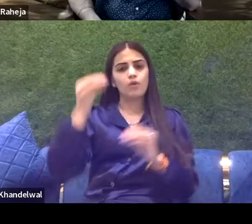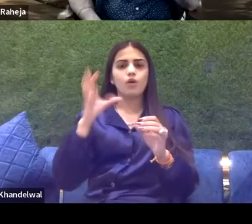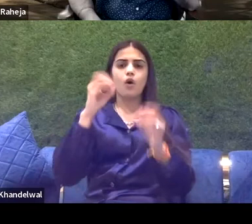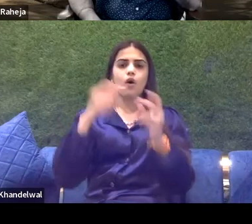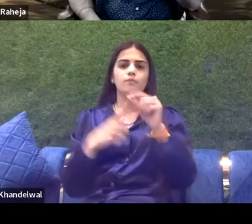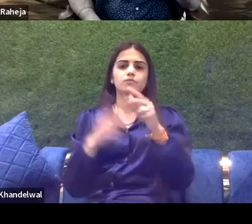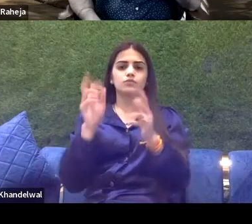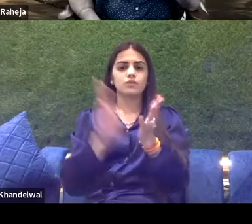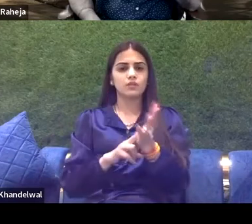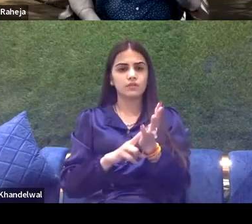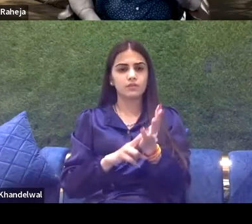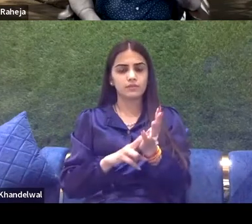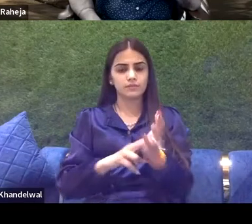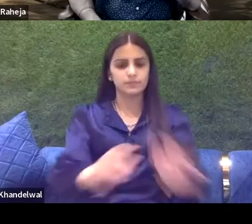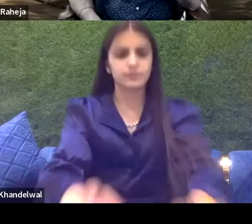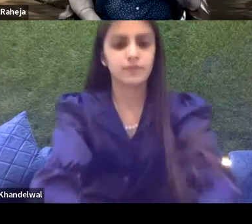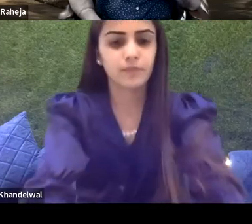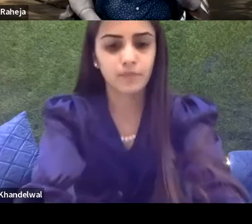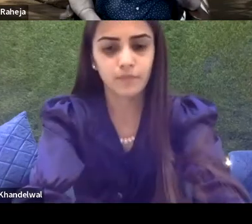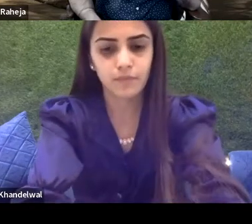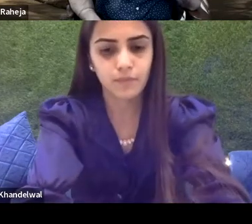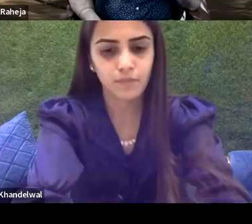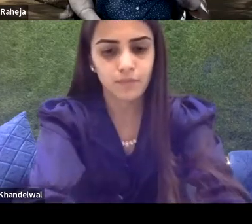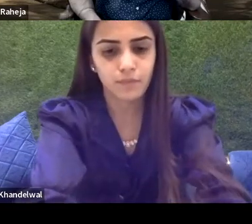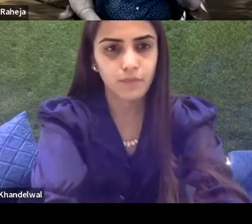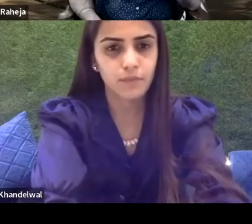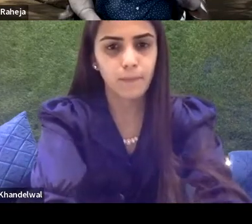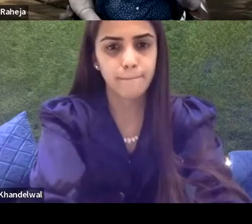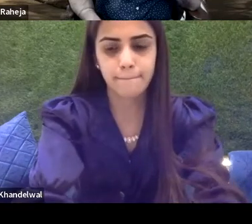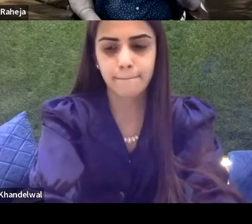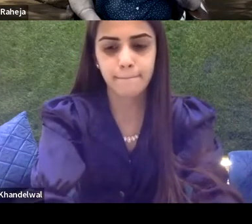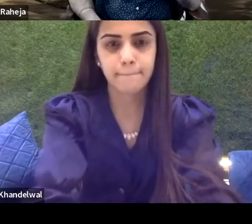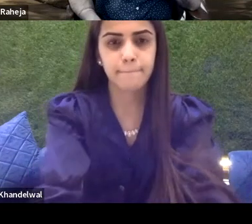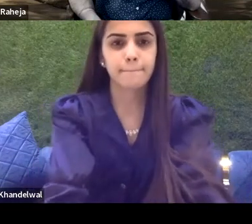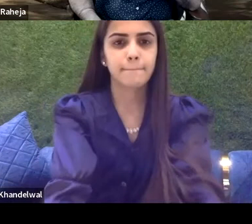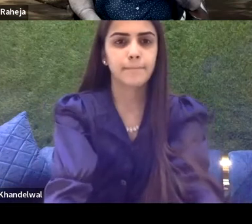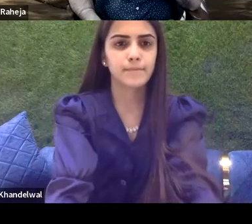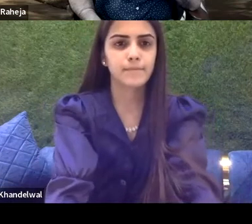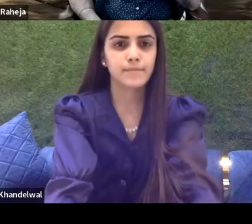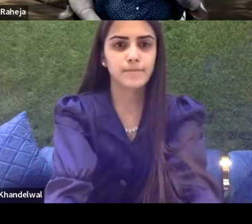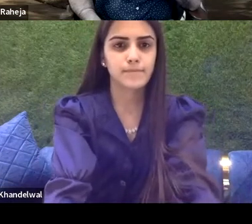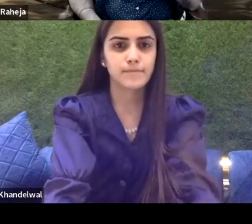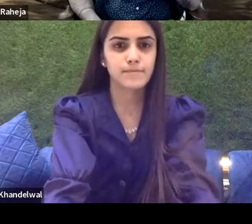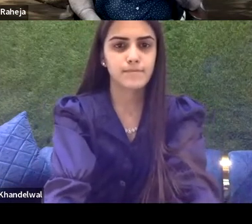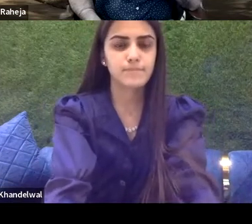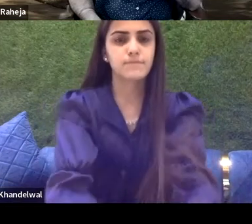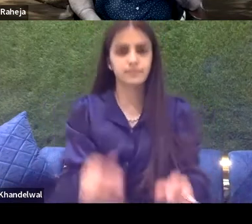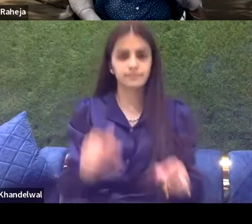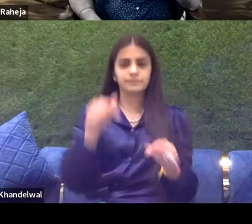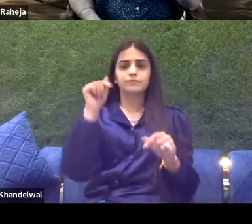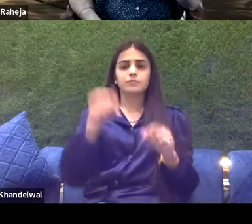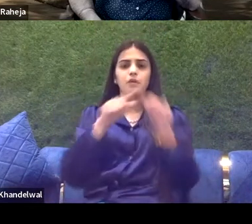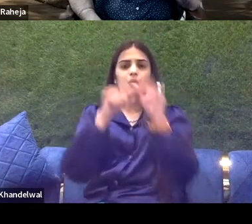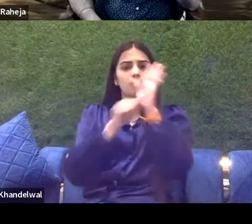Now, coming to Sowmya, I wanted to ask you a question where I hope you put on both the activist hat as well as a political representative's